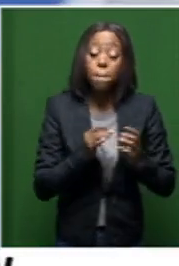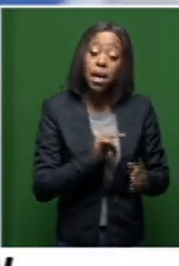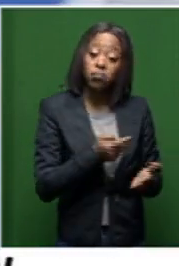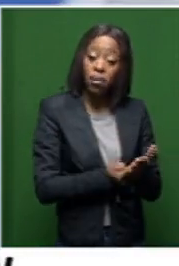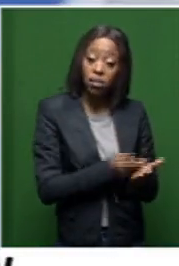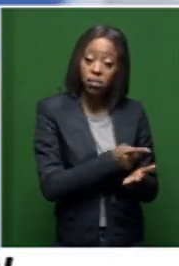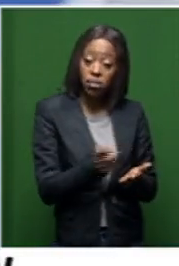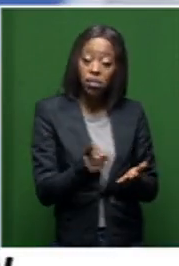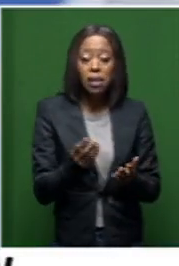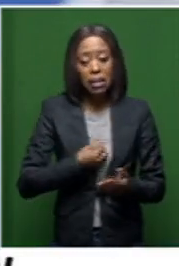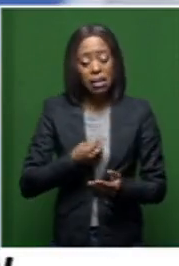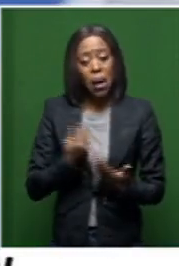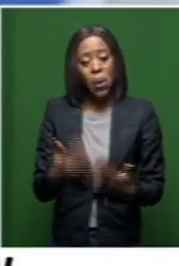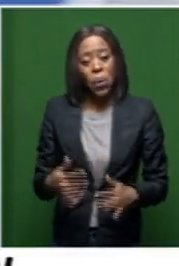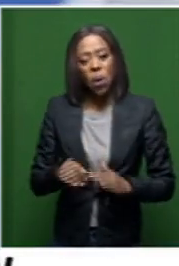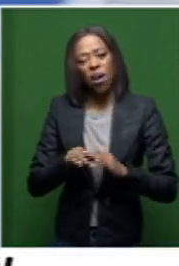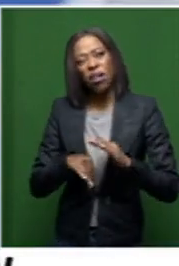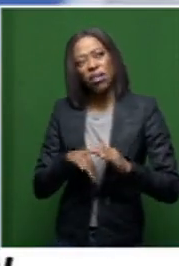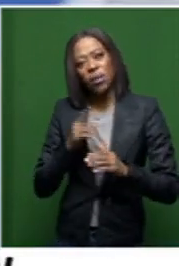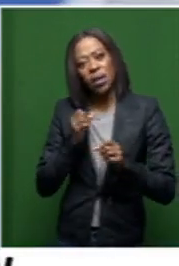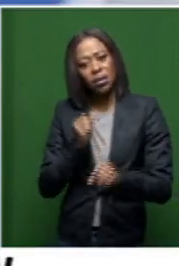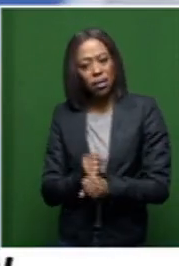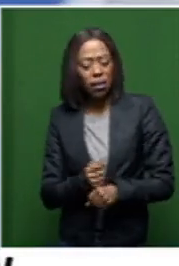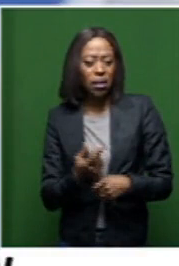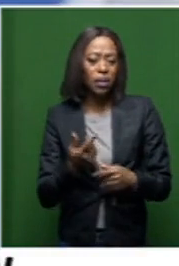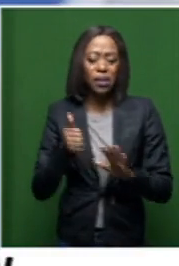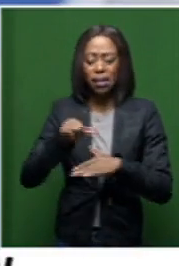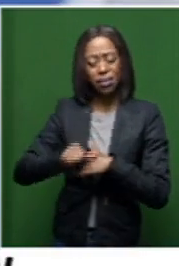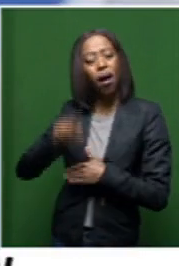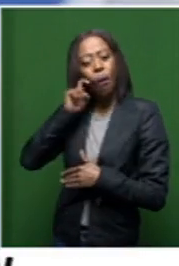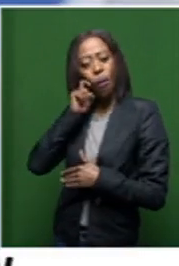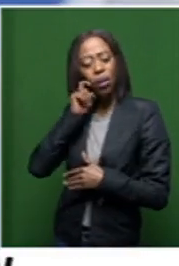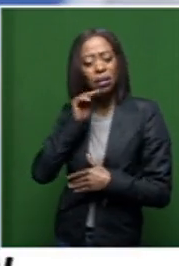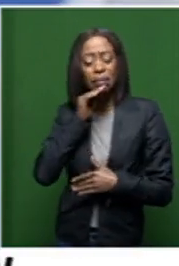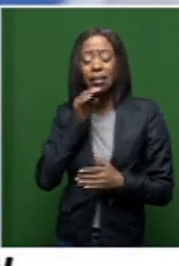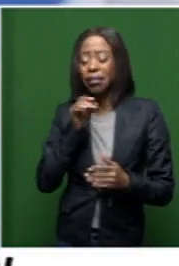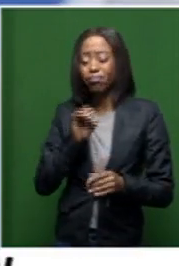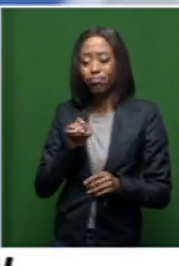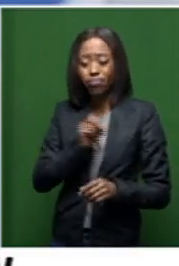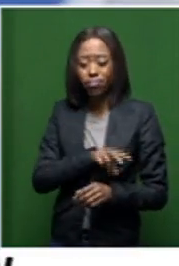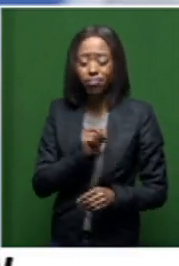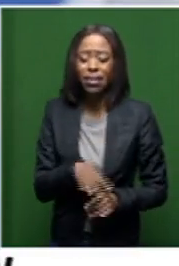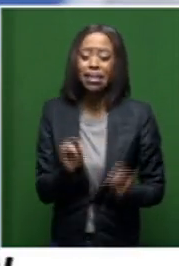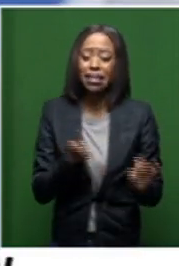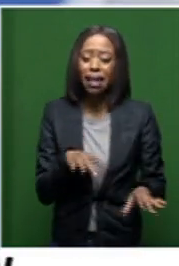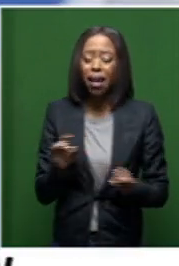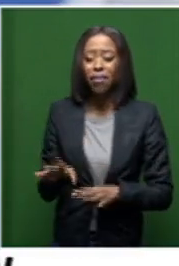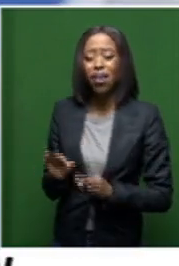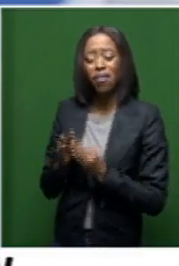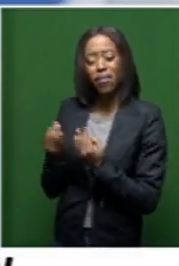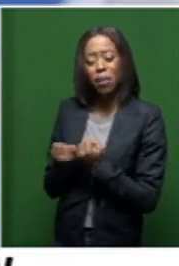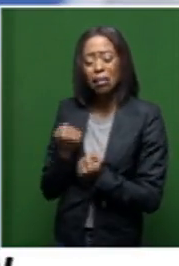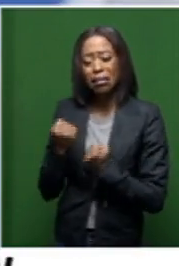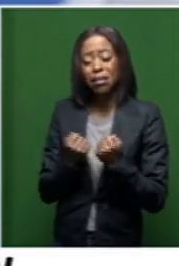patients are very young, they're under the age of a year or 6 months. So the pain and suffering and the struggle for them and their family